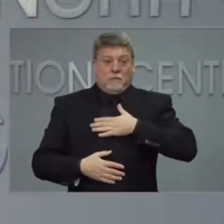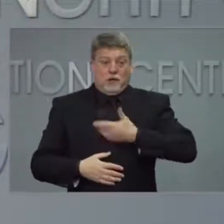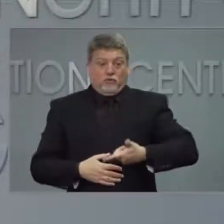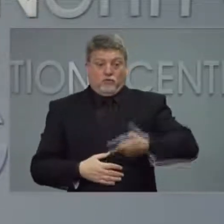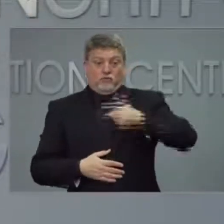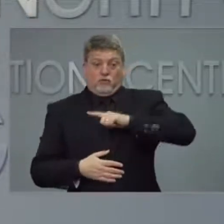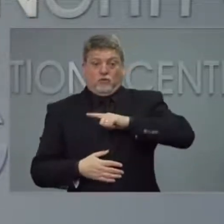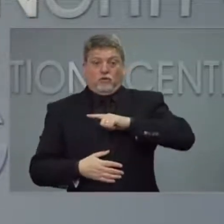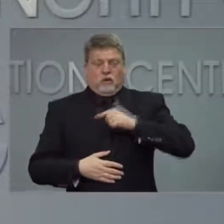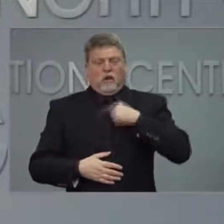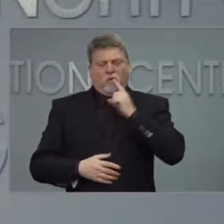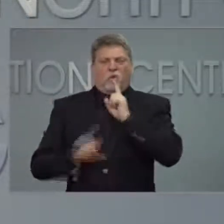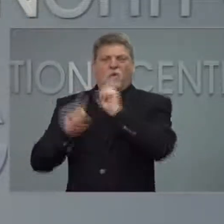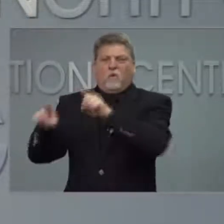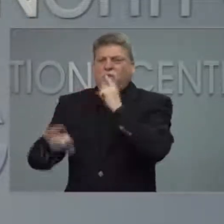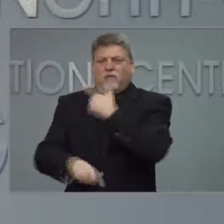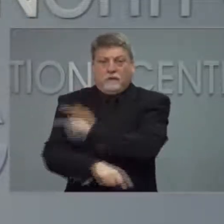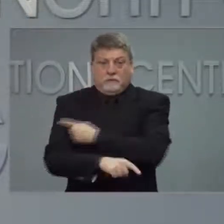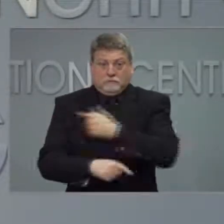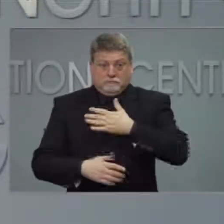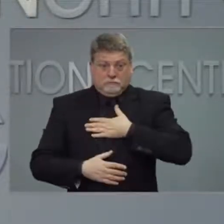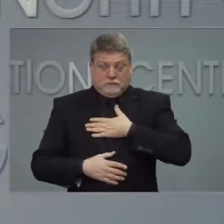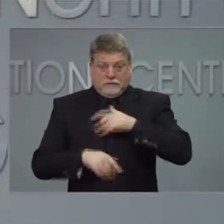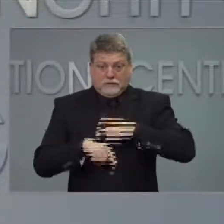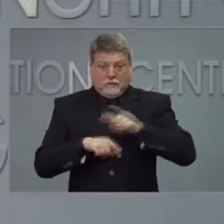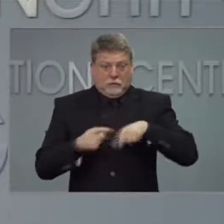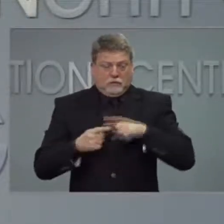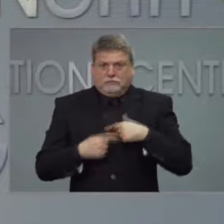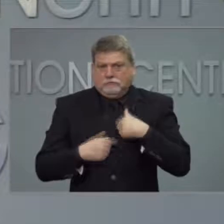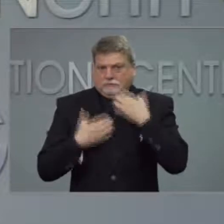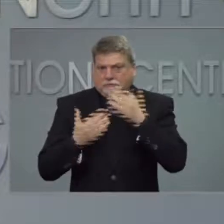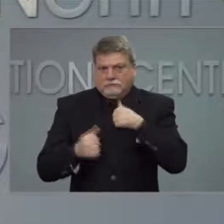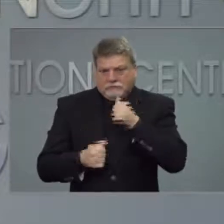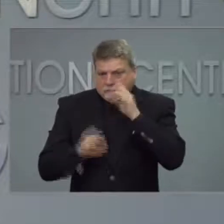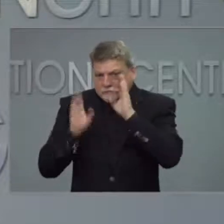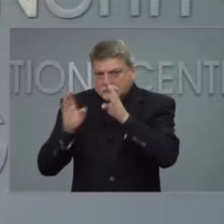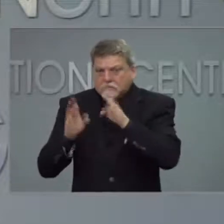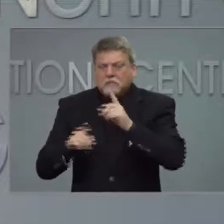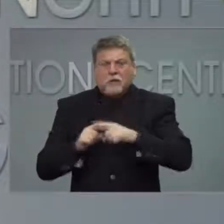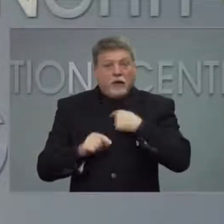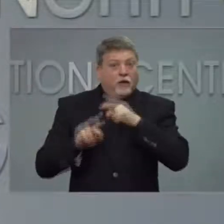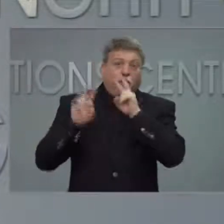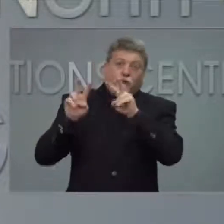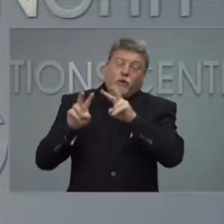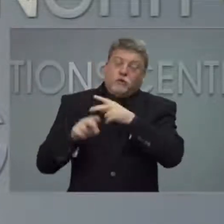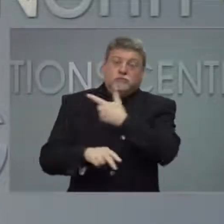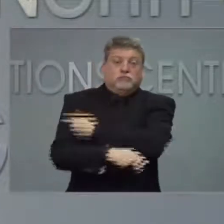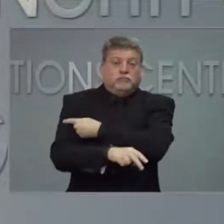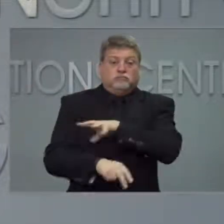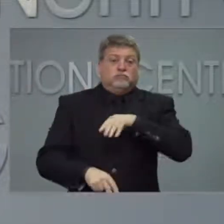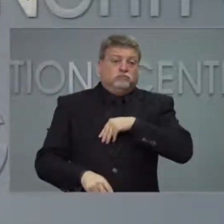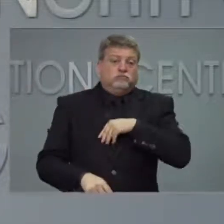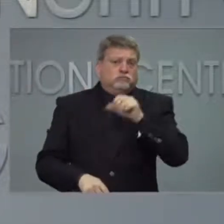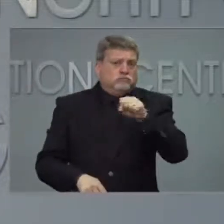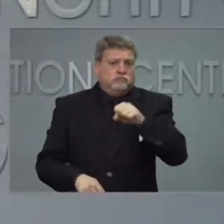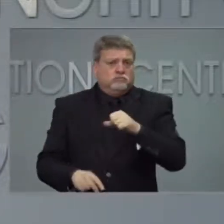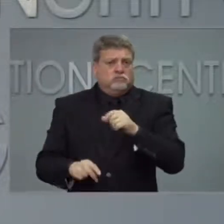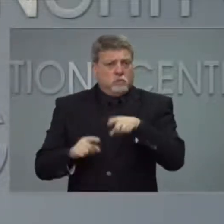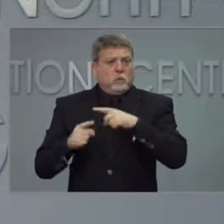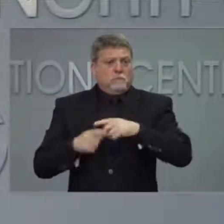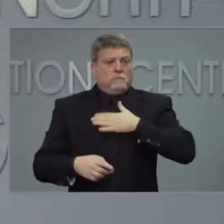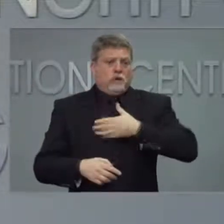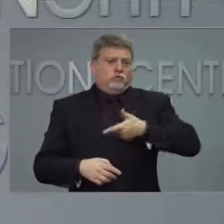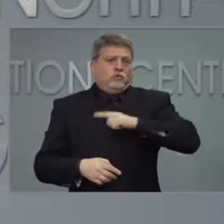sure exactly when that will happen, but I look forward to getting my vaccination just as other people are out